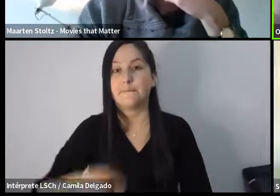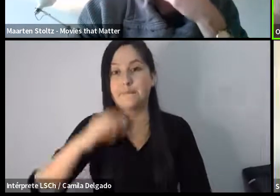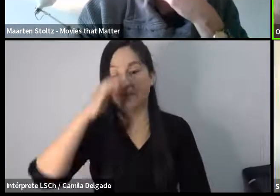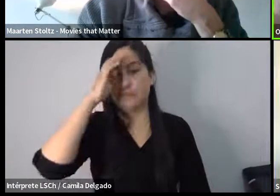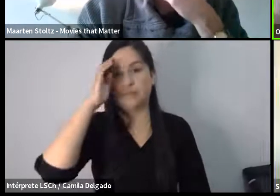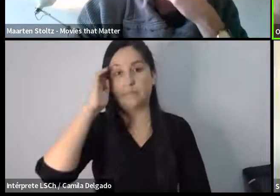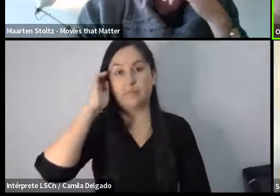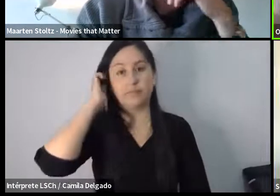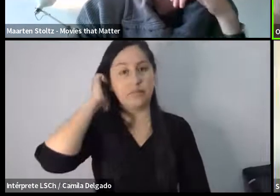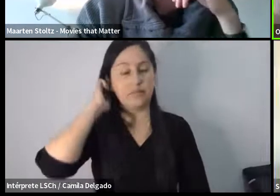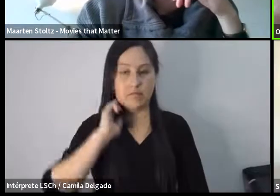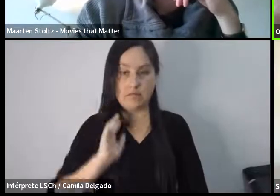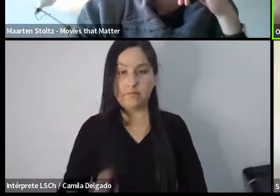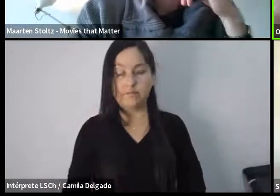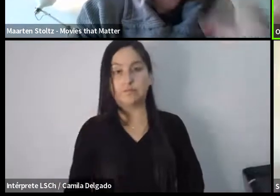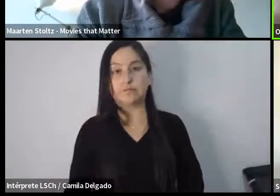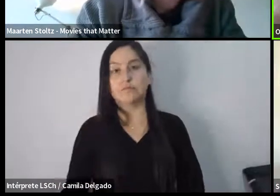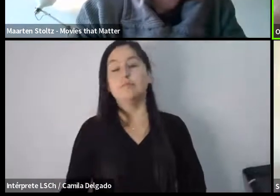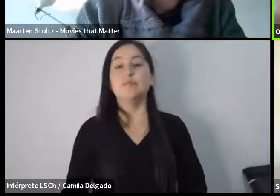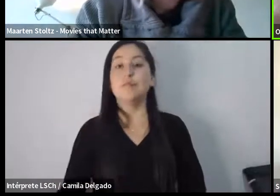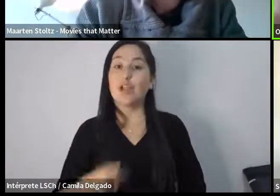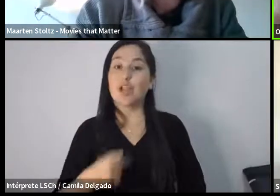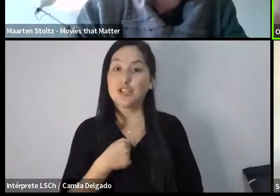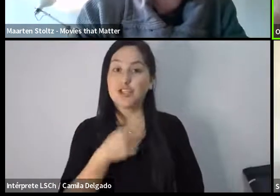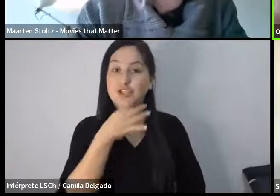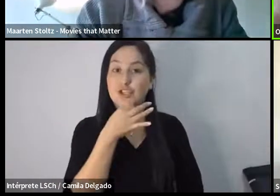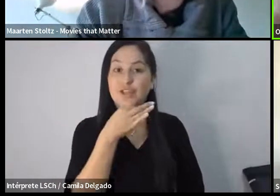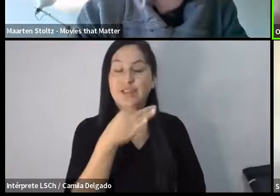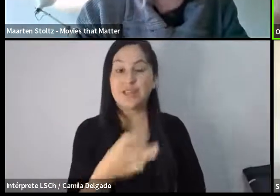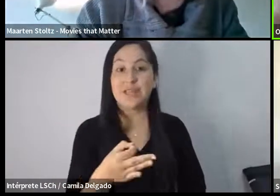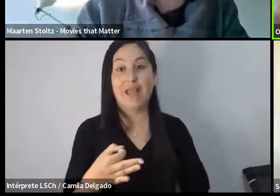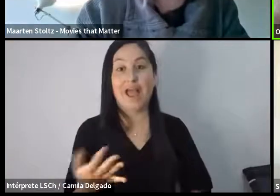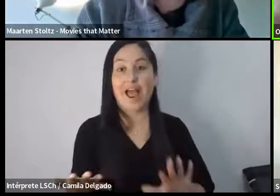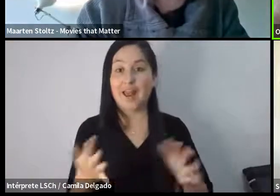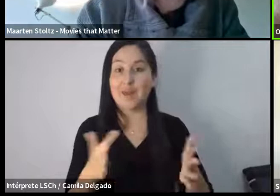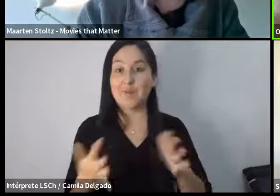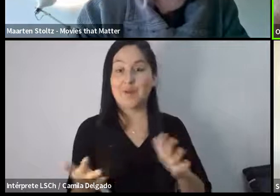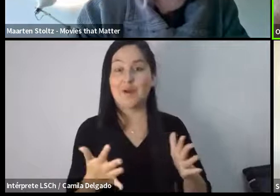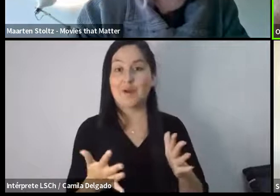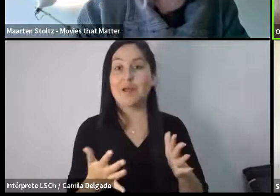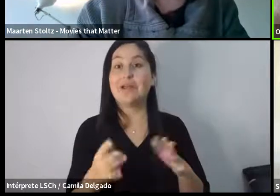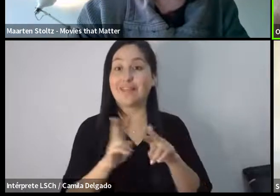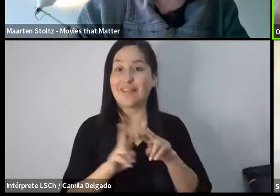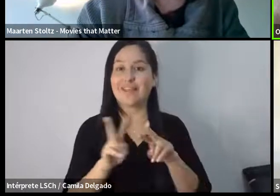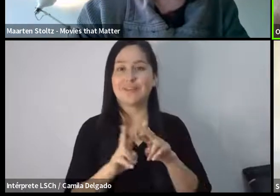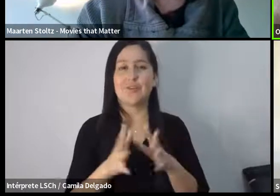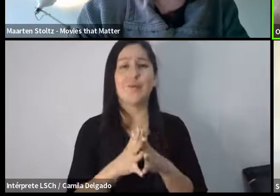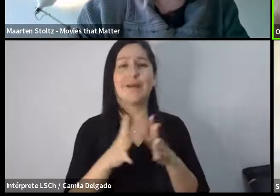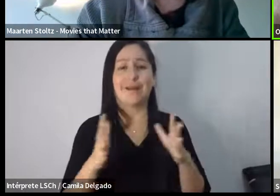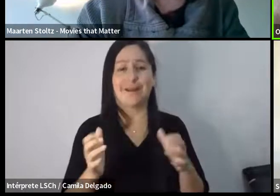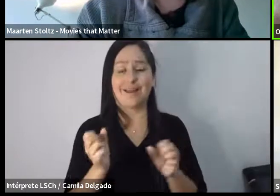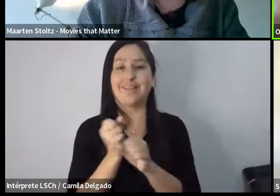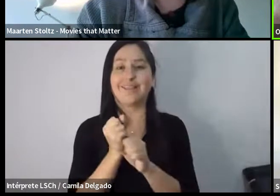I would say to them probably, you're doing a great job. Documentary human rights